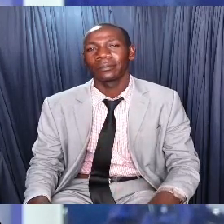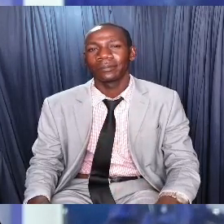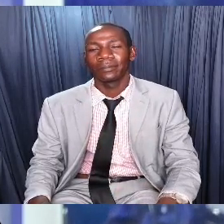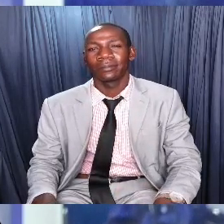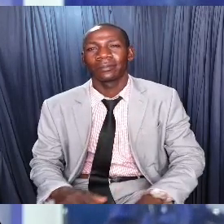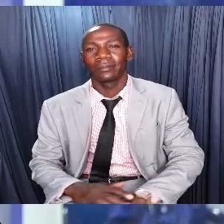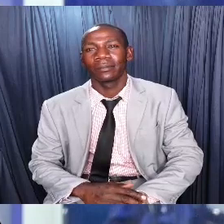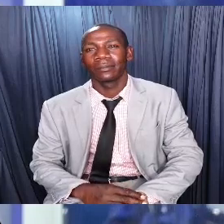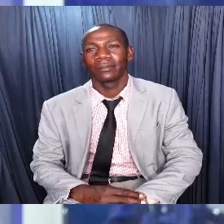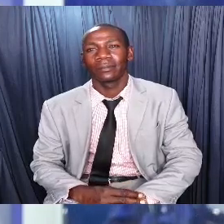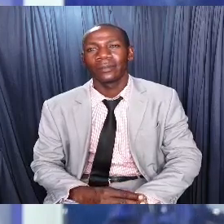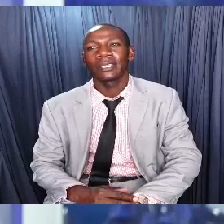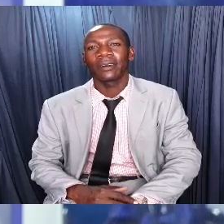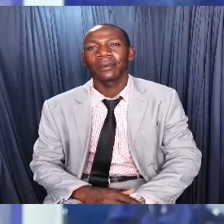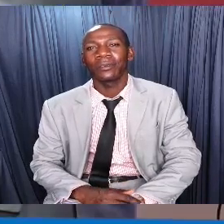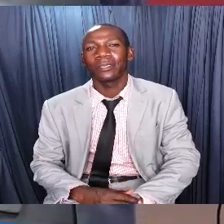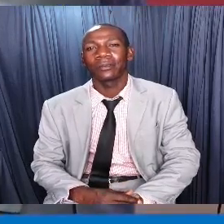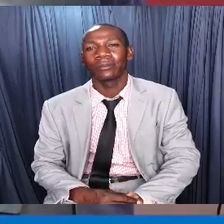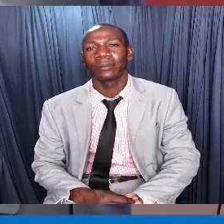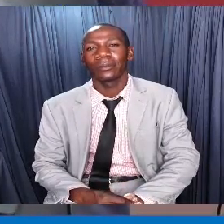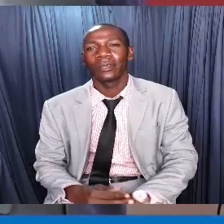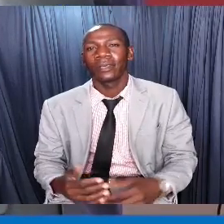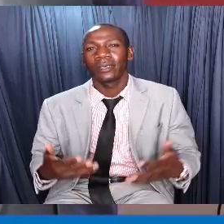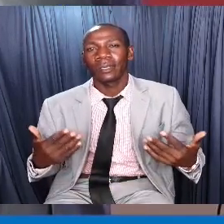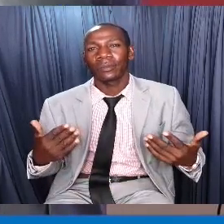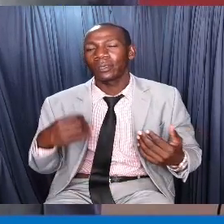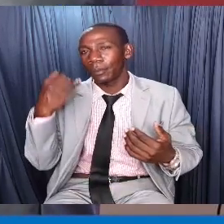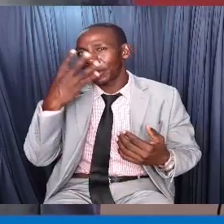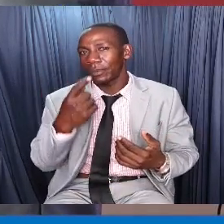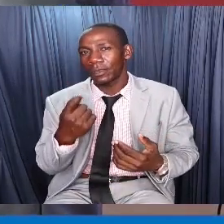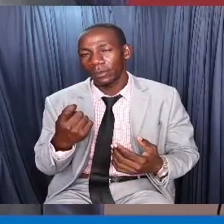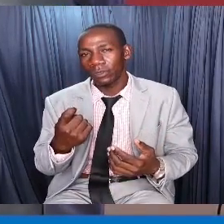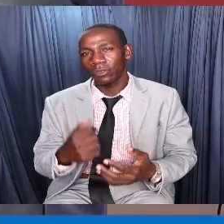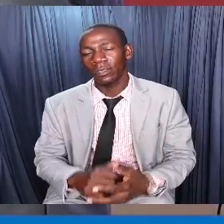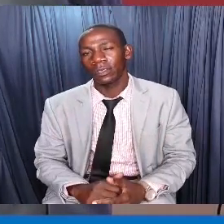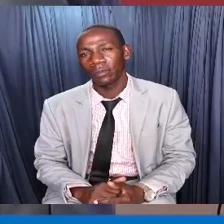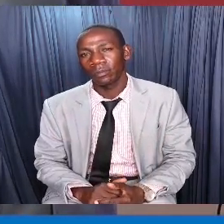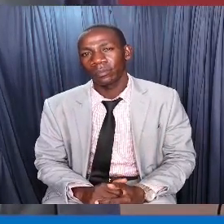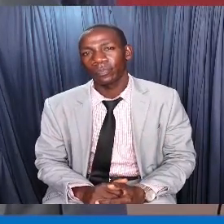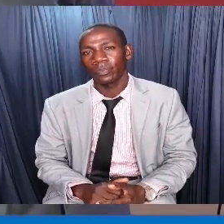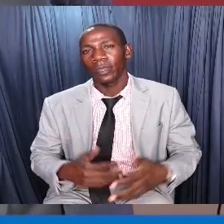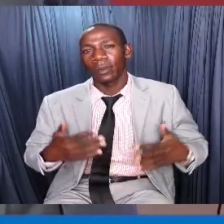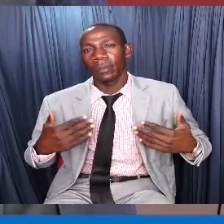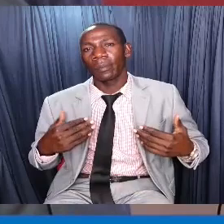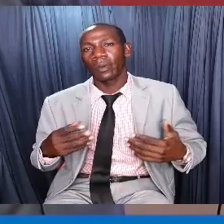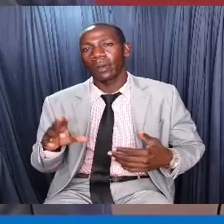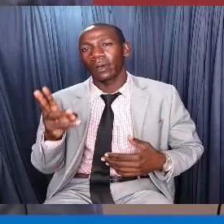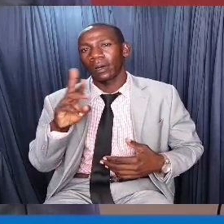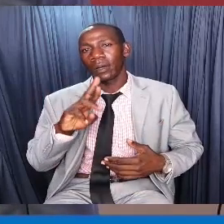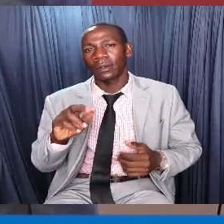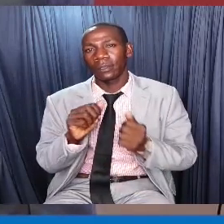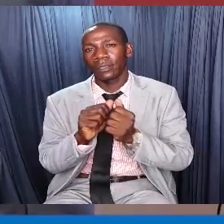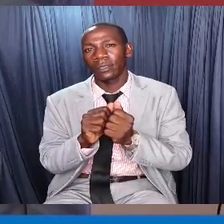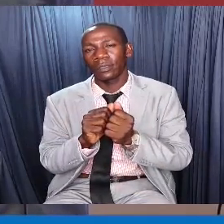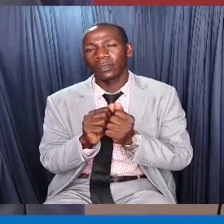went, they were cleansed. Hapo kuna kitu kinashangaza kidogo. There's something shocking here. Watu walikuwa 10. People were